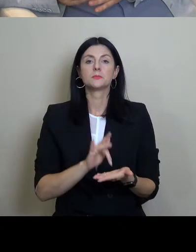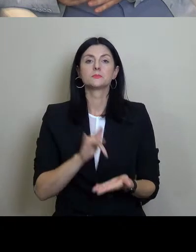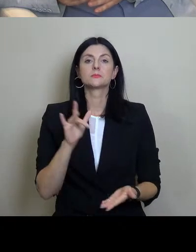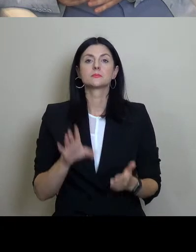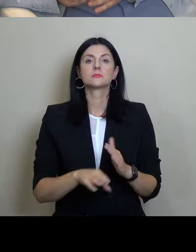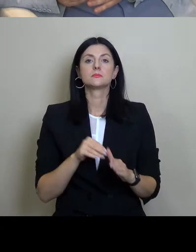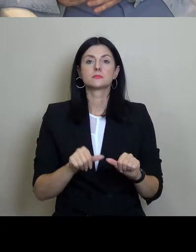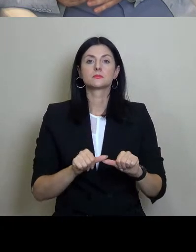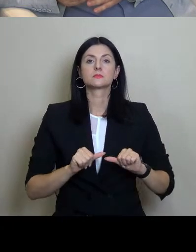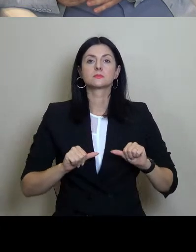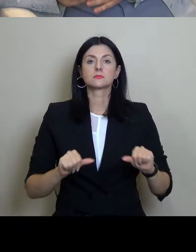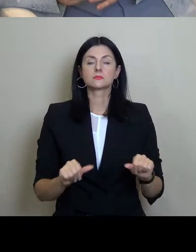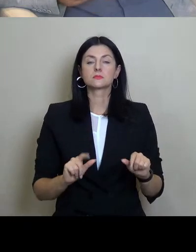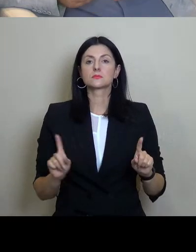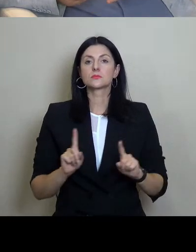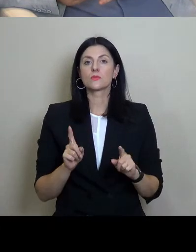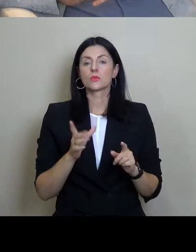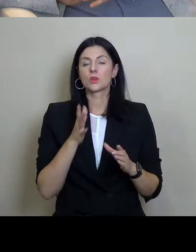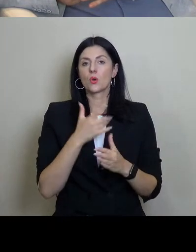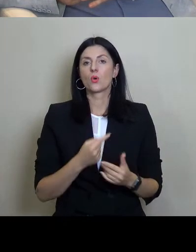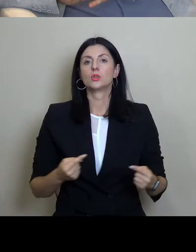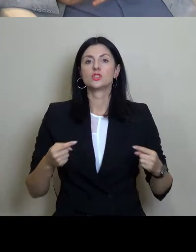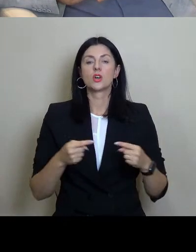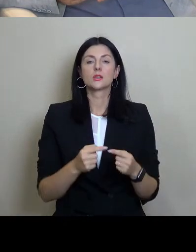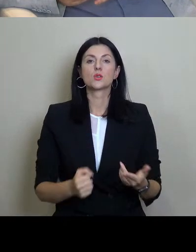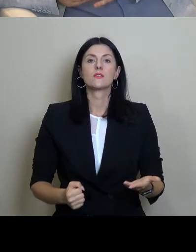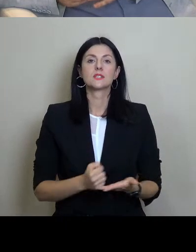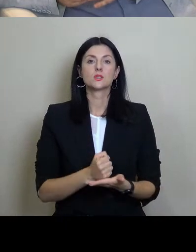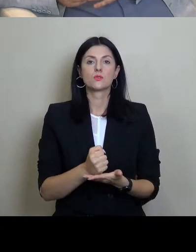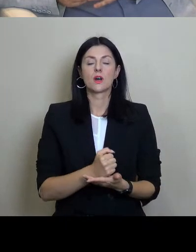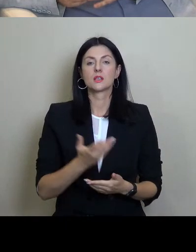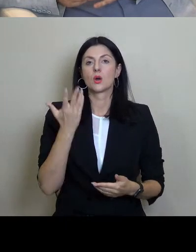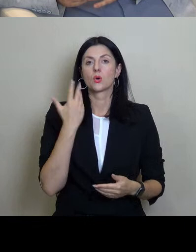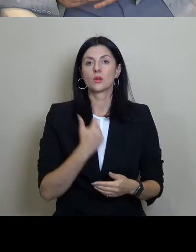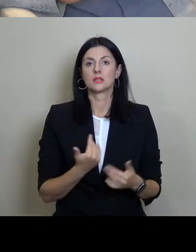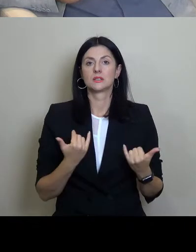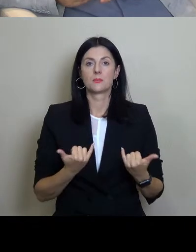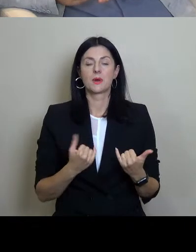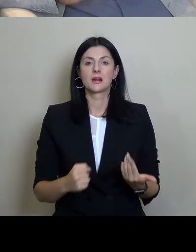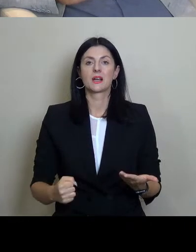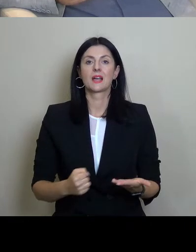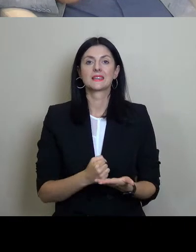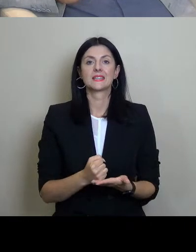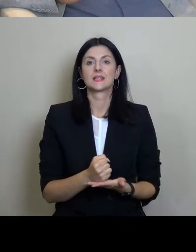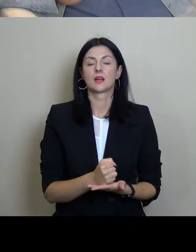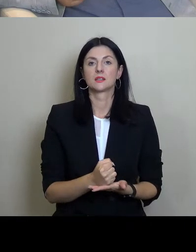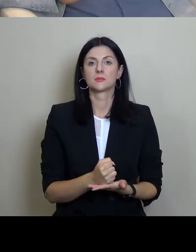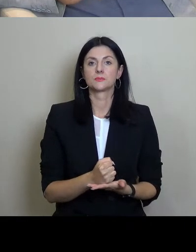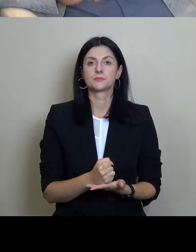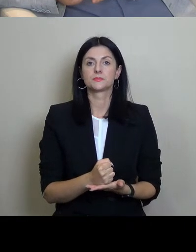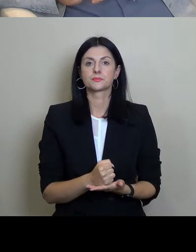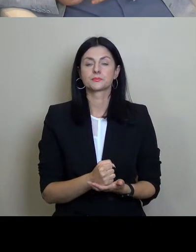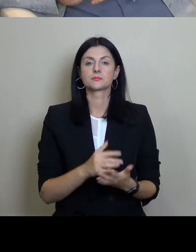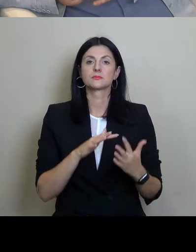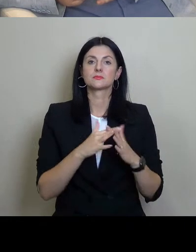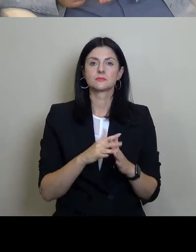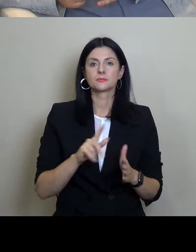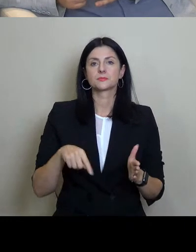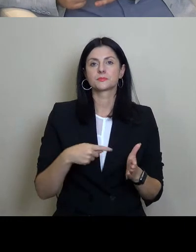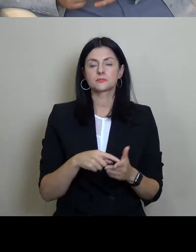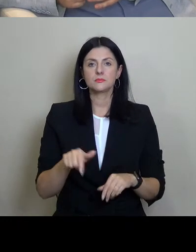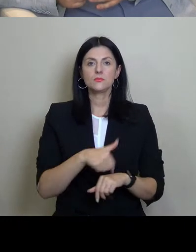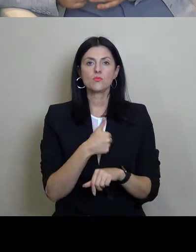The CC provided explanation as to the simultaneous nomination when the candidate